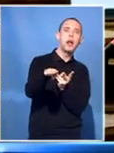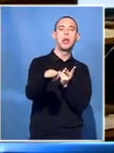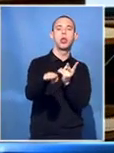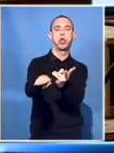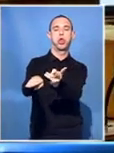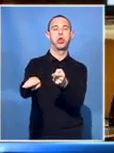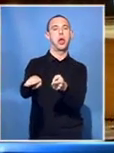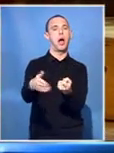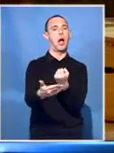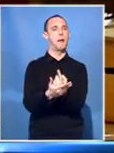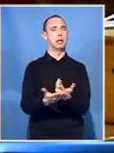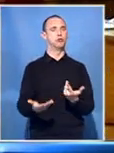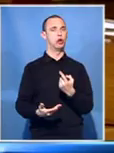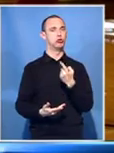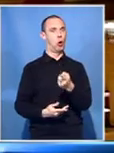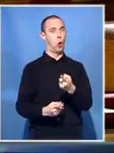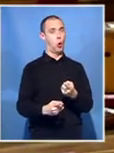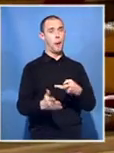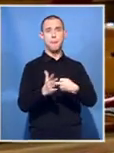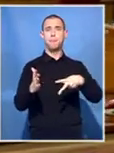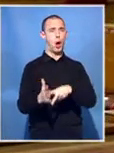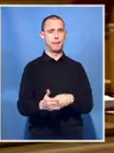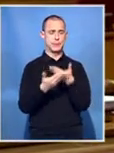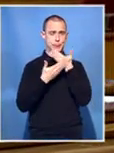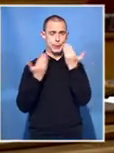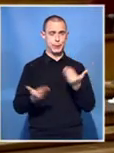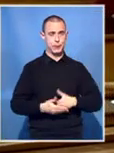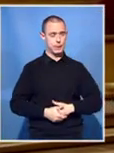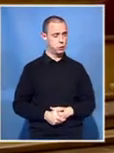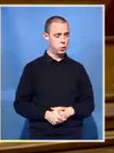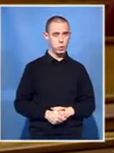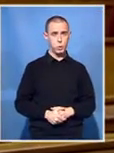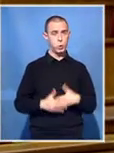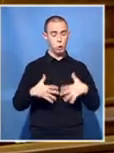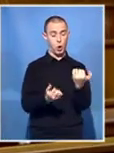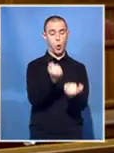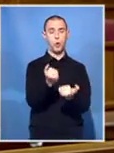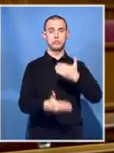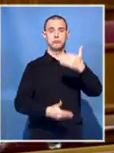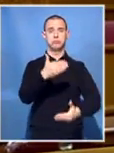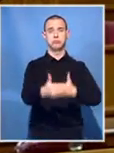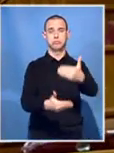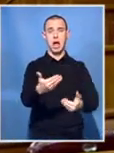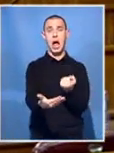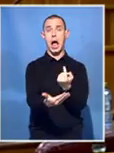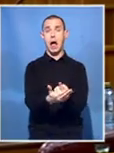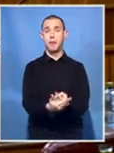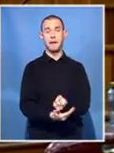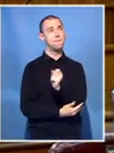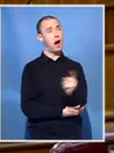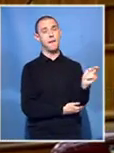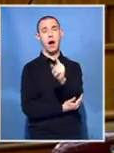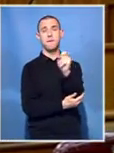are laid bare in the North Gauteng High Court, hundreds of kilometers away in Mozambique, his mother